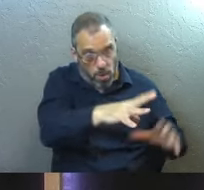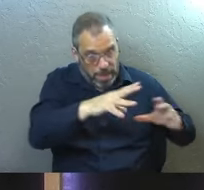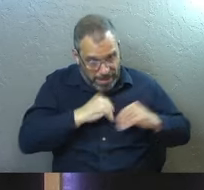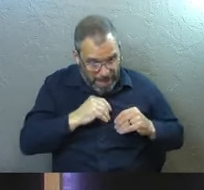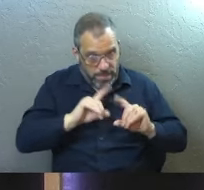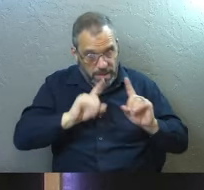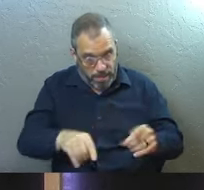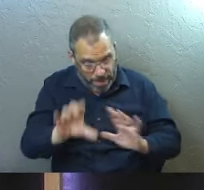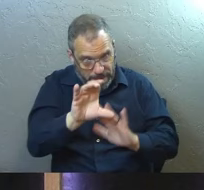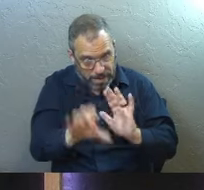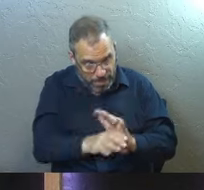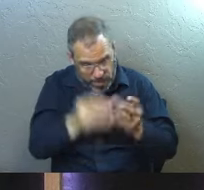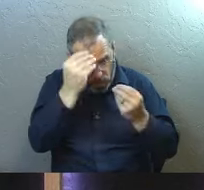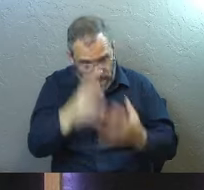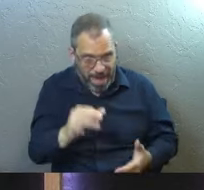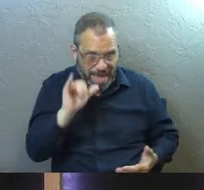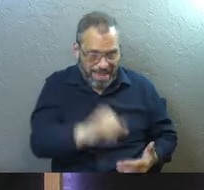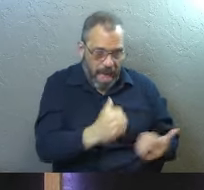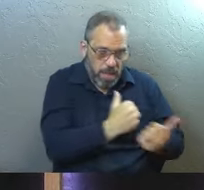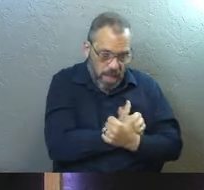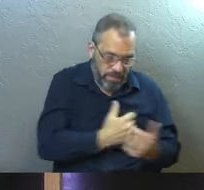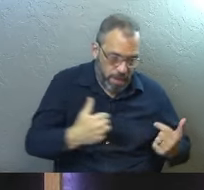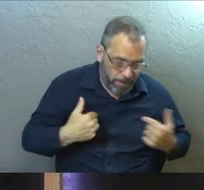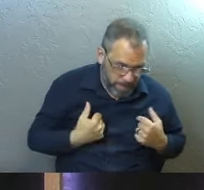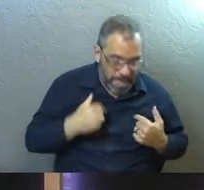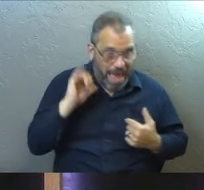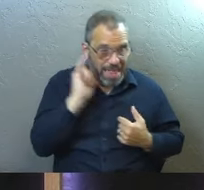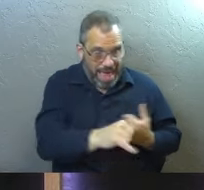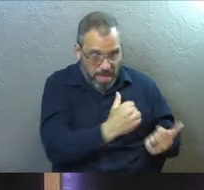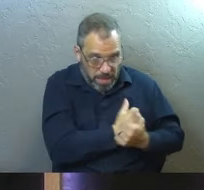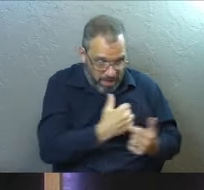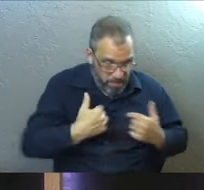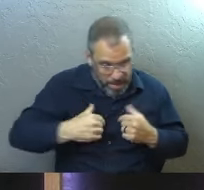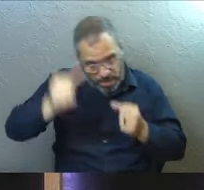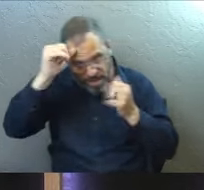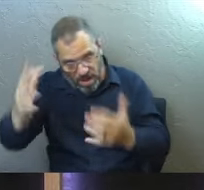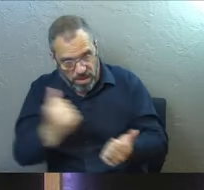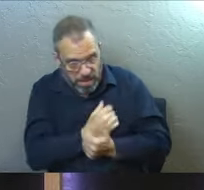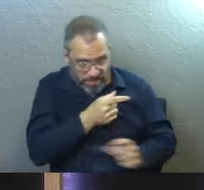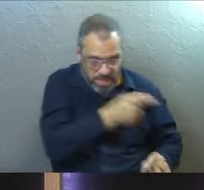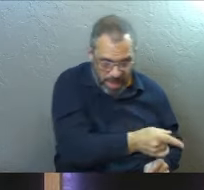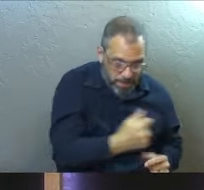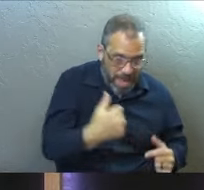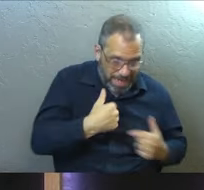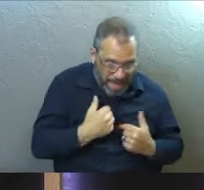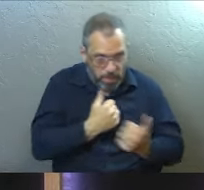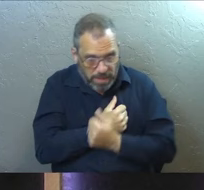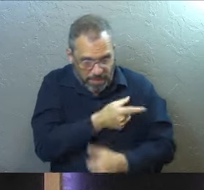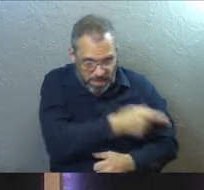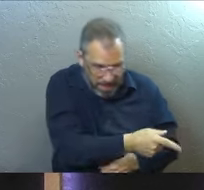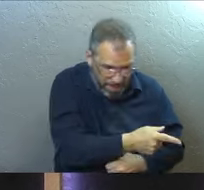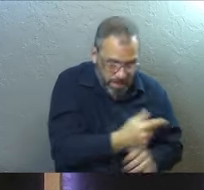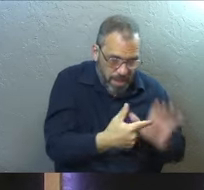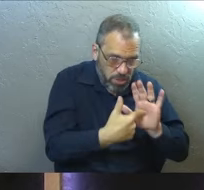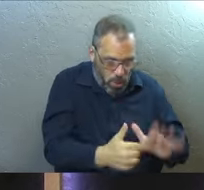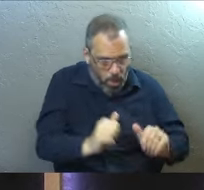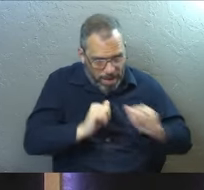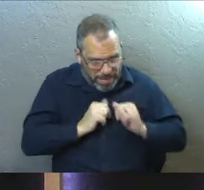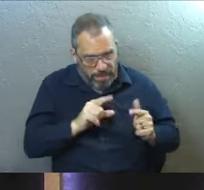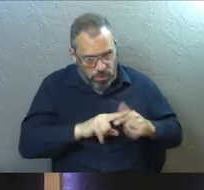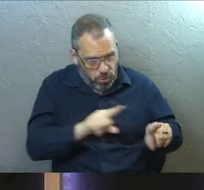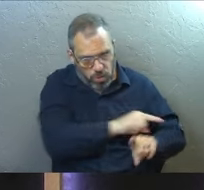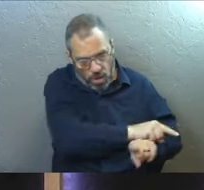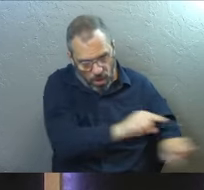accept my commandments and obey them are the ones who love me. And because they love me, my Father will love them, and I will love them and reveal myself